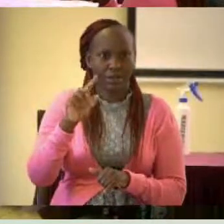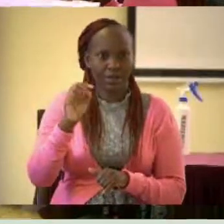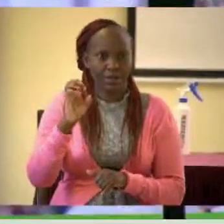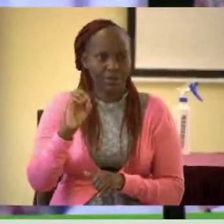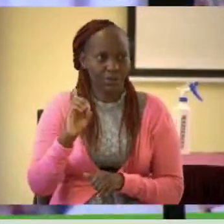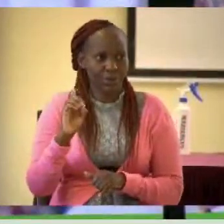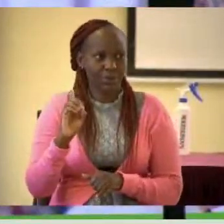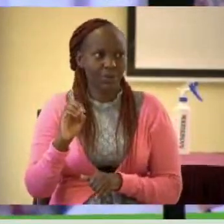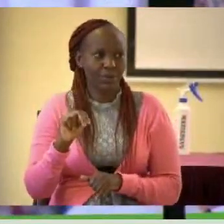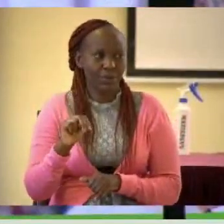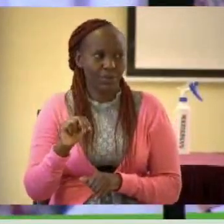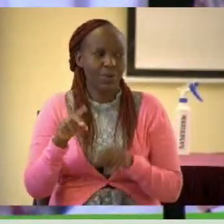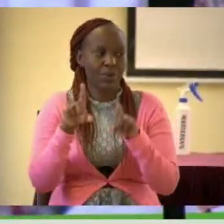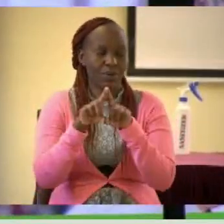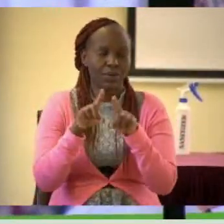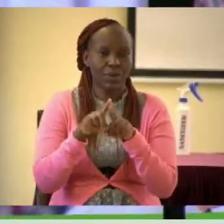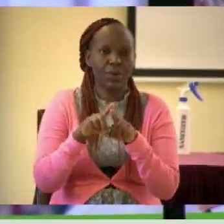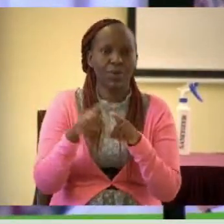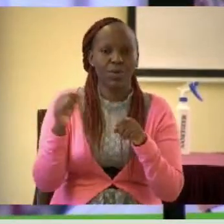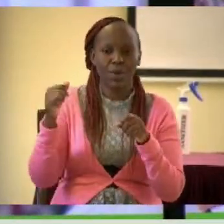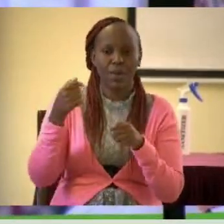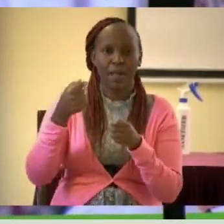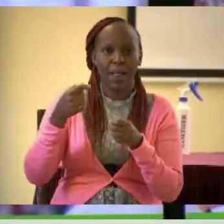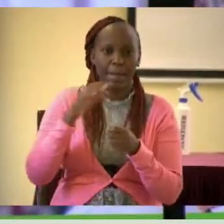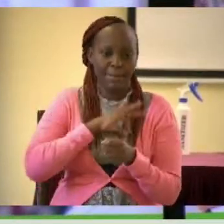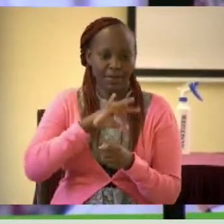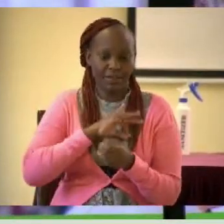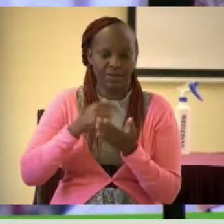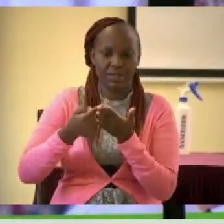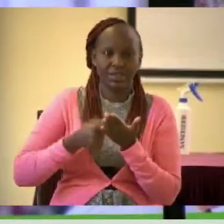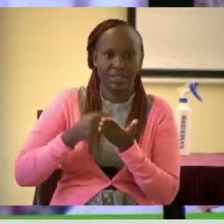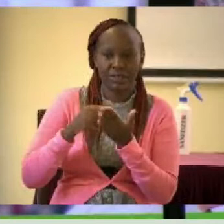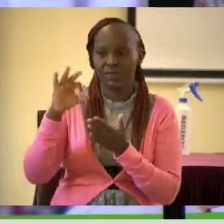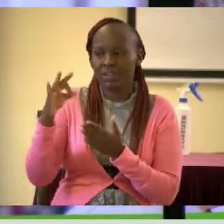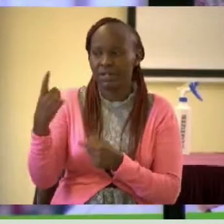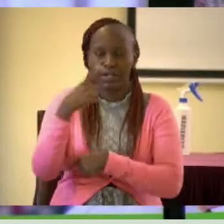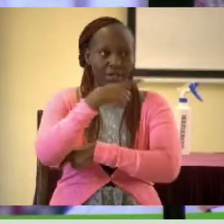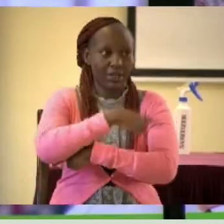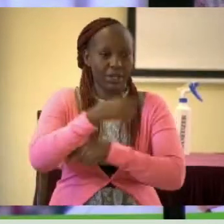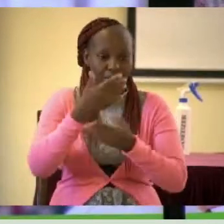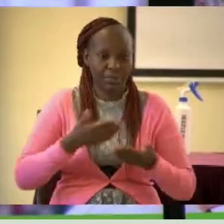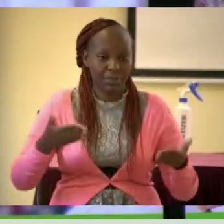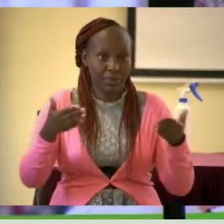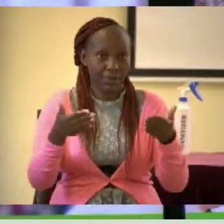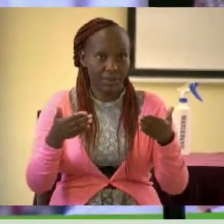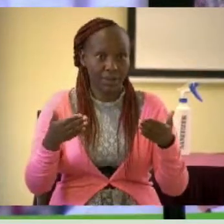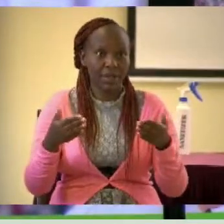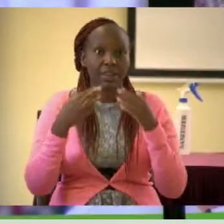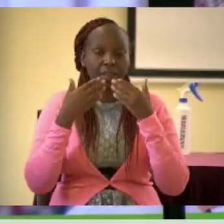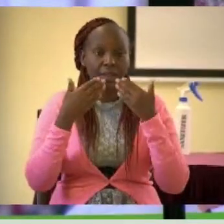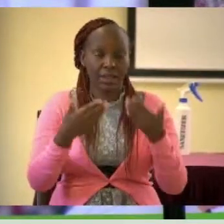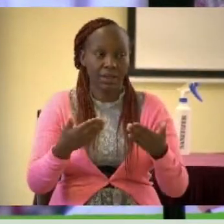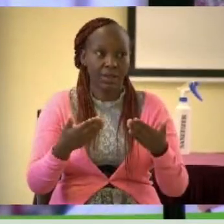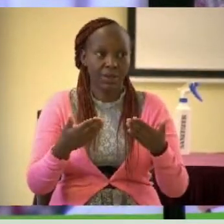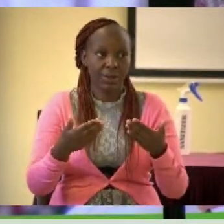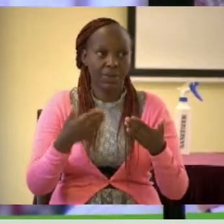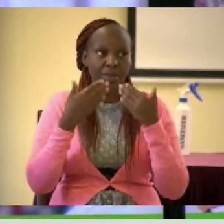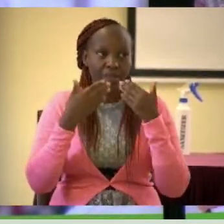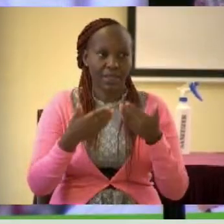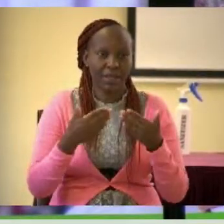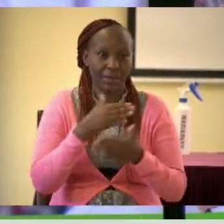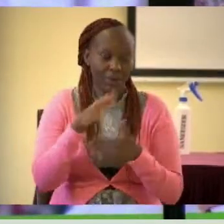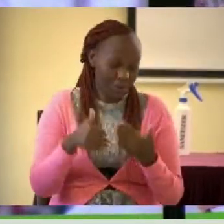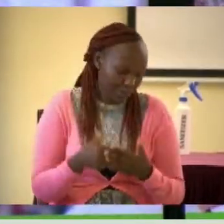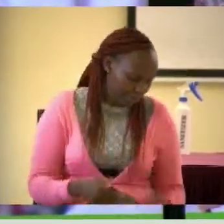and a fruitful discussion for the 3 days that you'll be here. Thank you very much. Thank you,